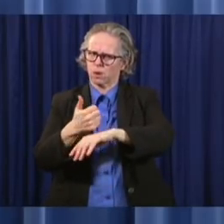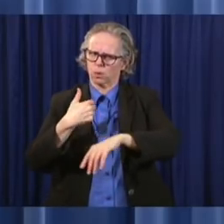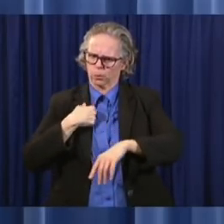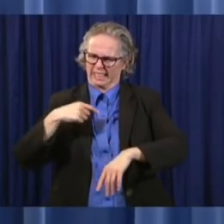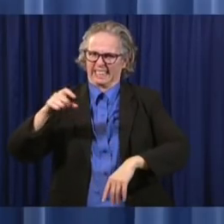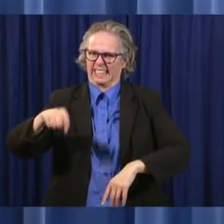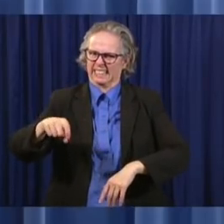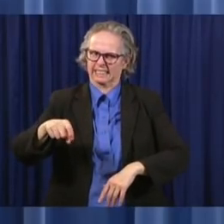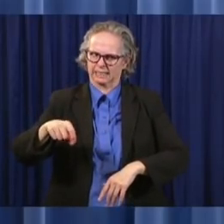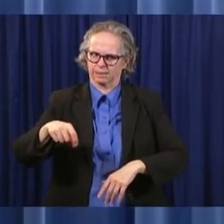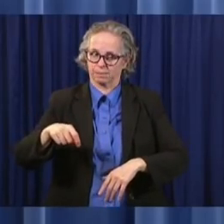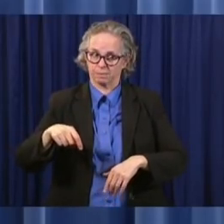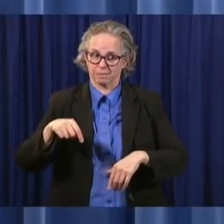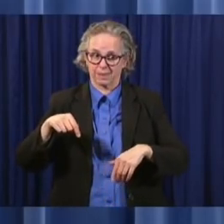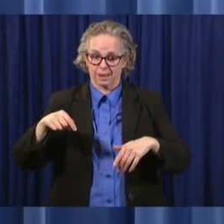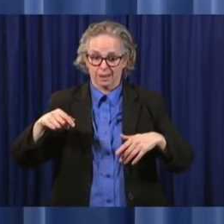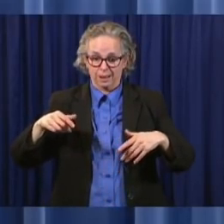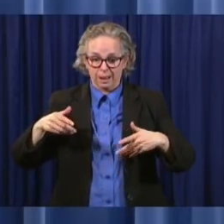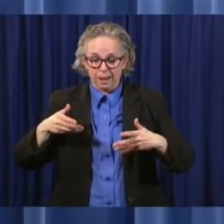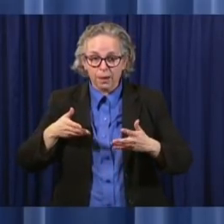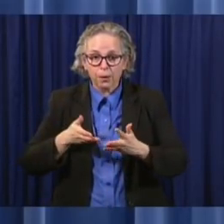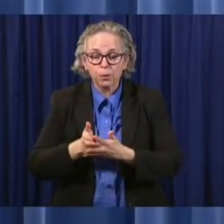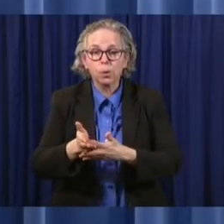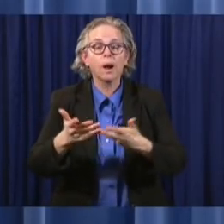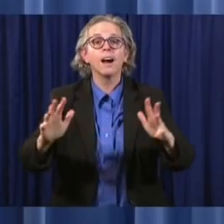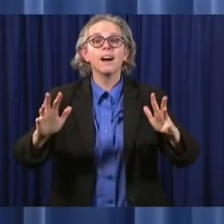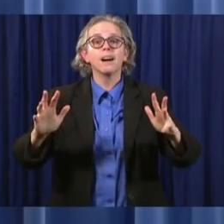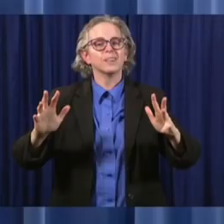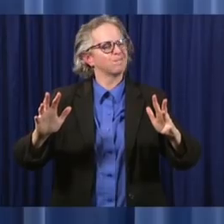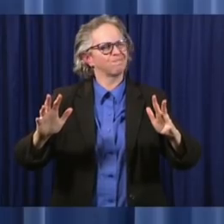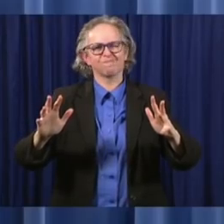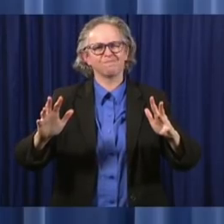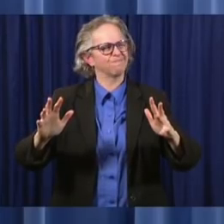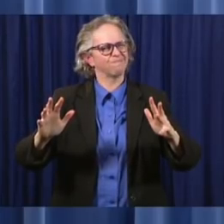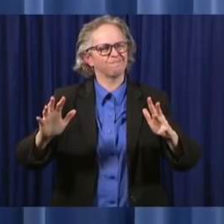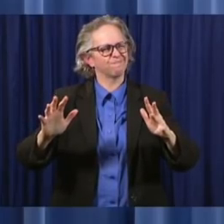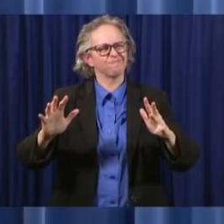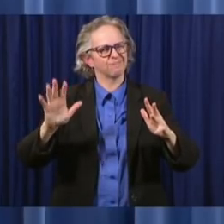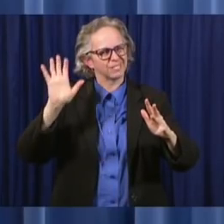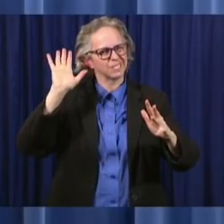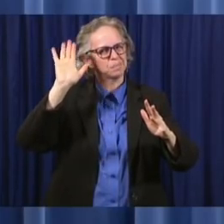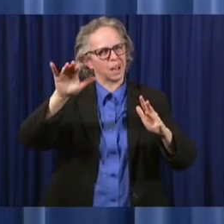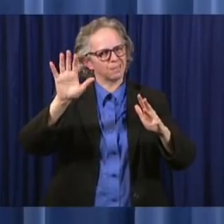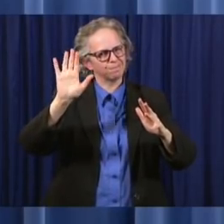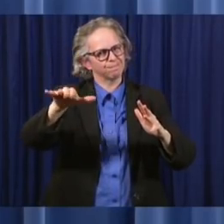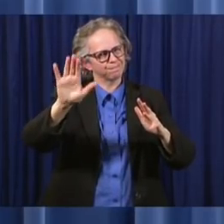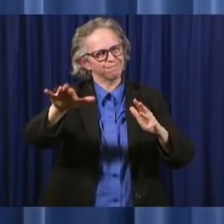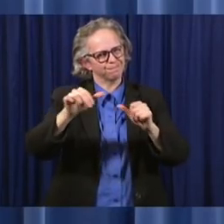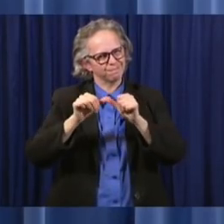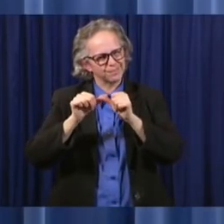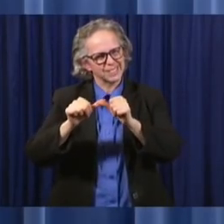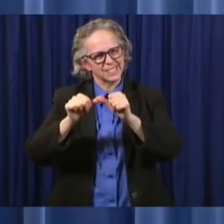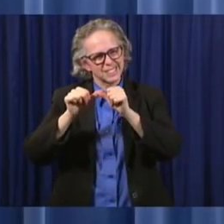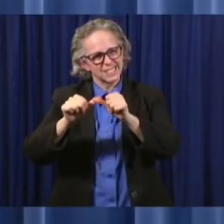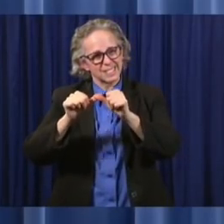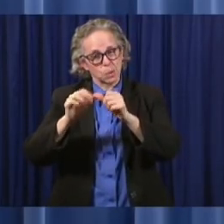going to get through. We're going to run through this quickly. That's just much as we would like to. That's just not going to